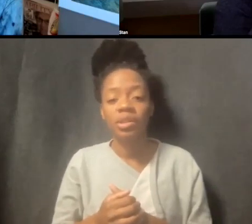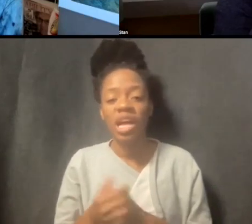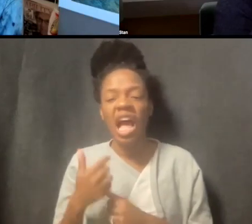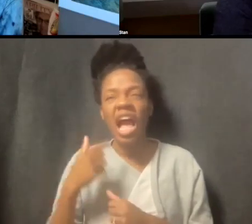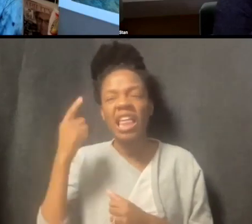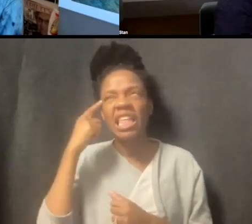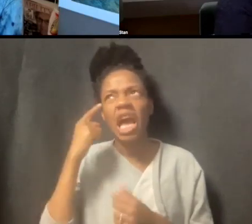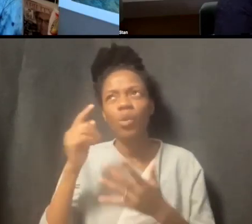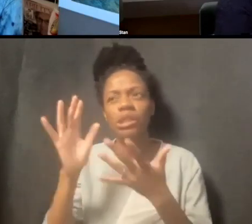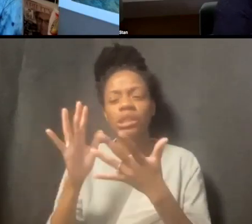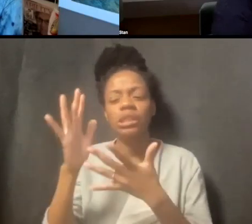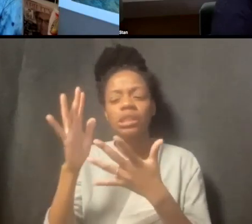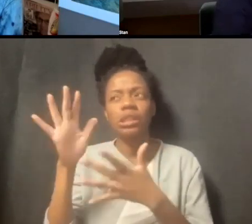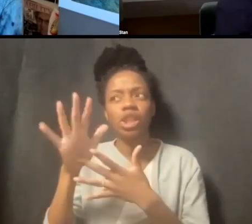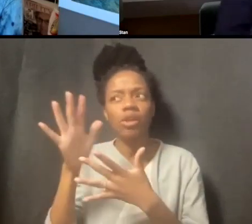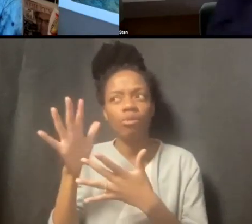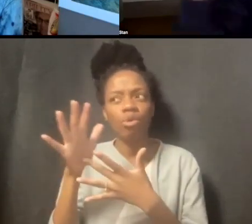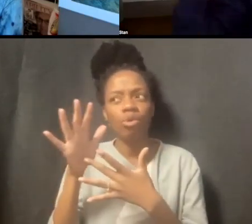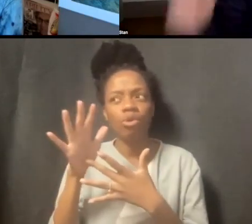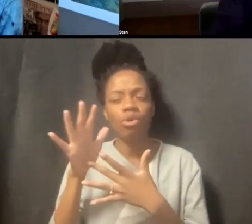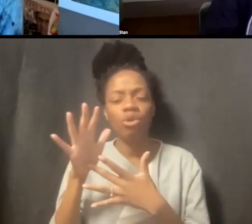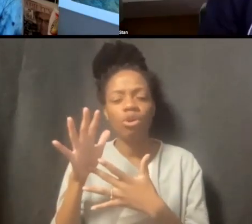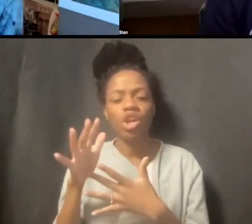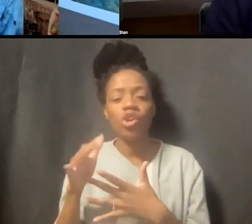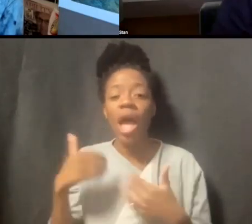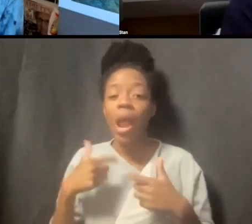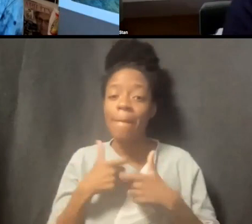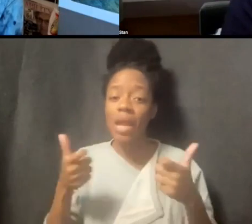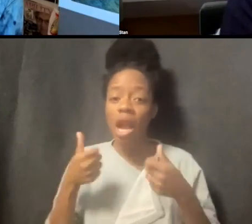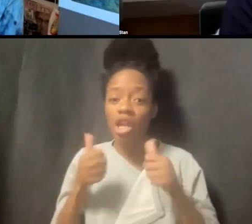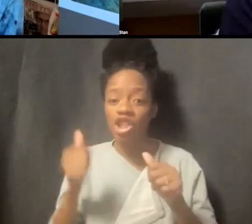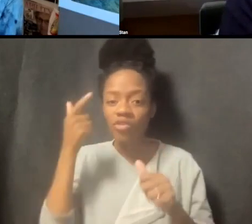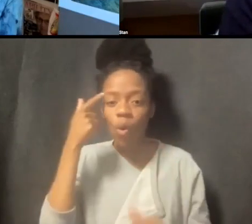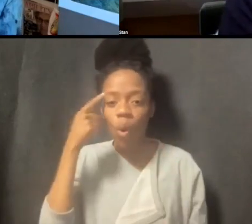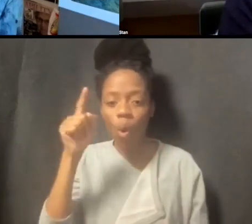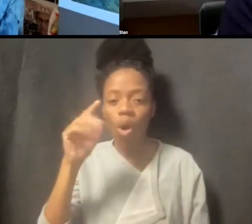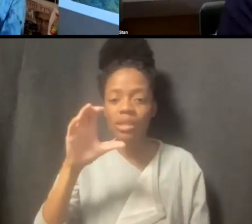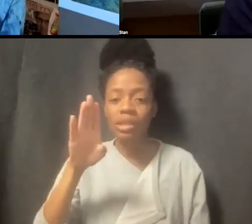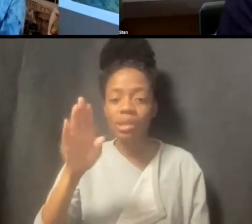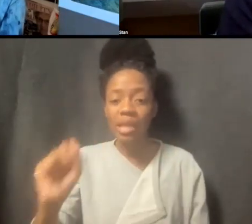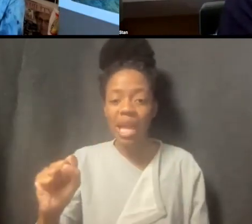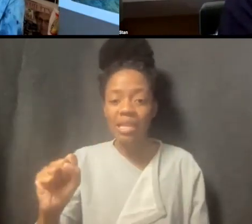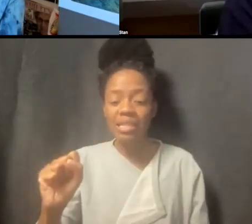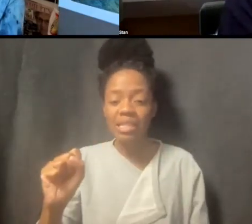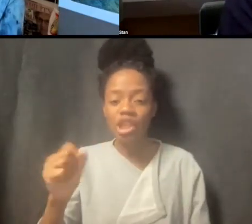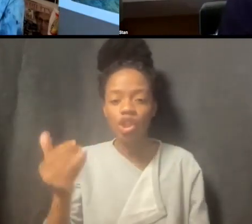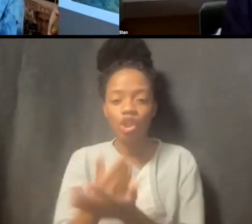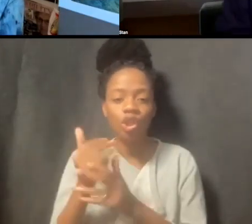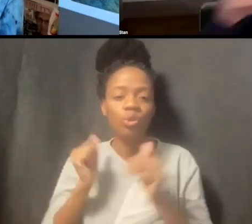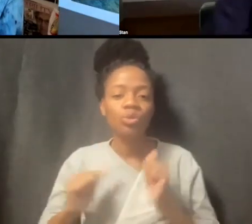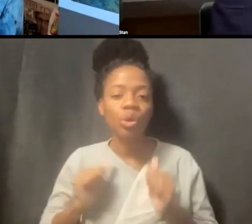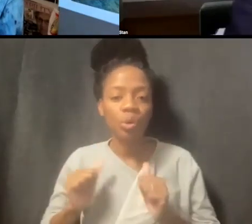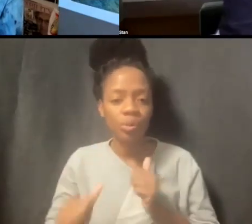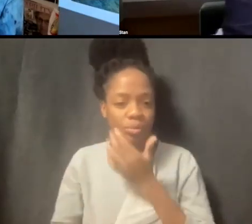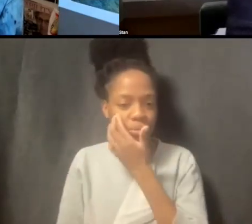sophomore year. I got an audition, a big audition for a CBS pilot. And it was for a page. The show